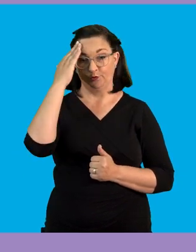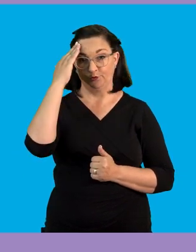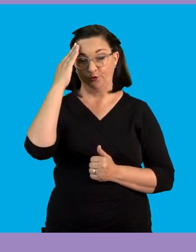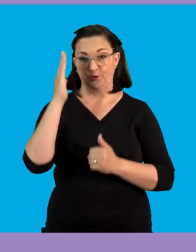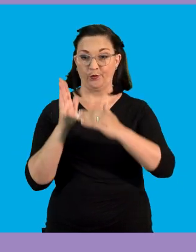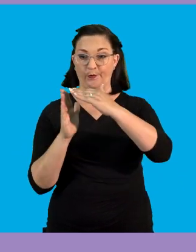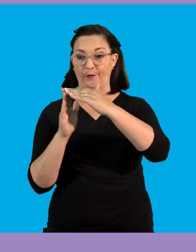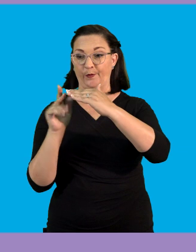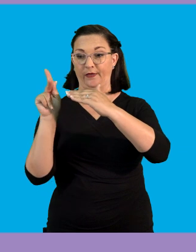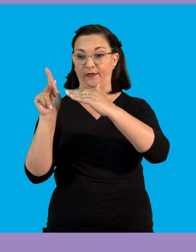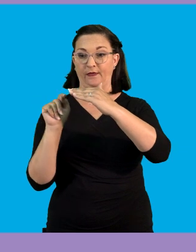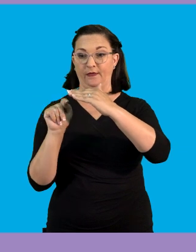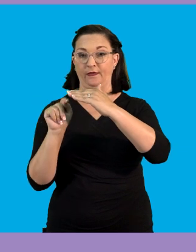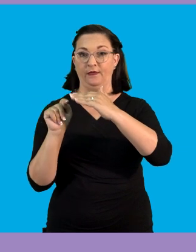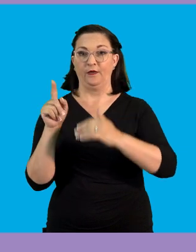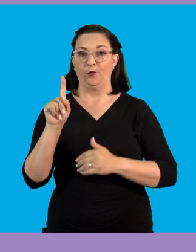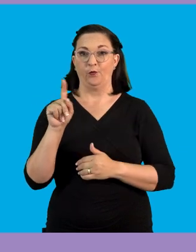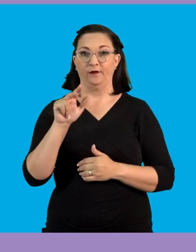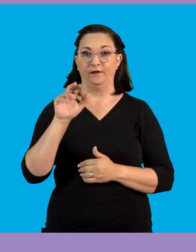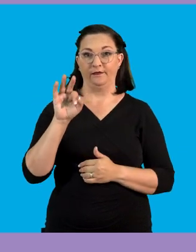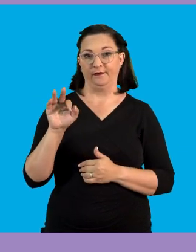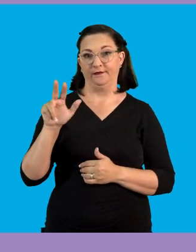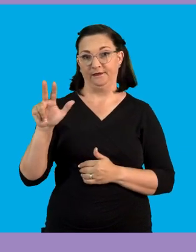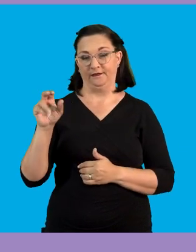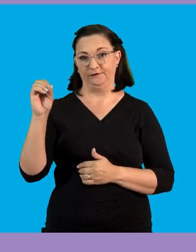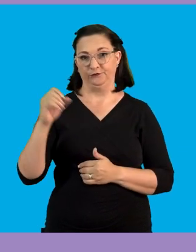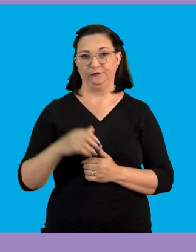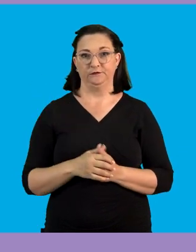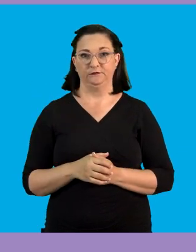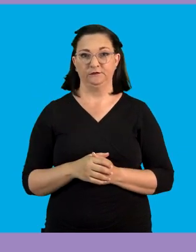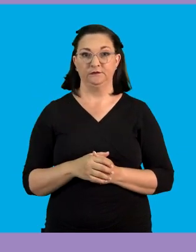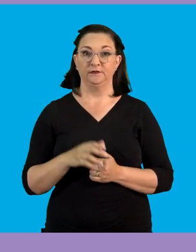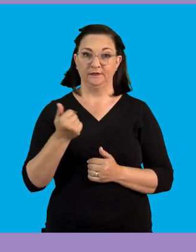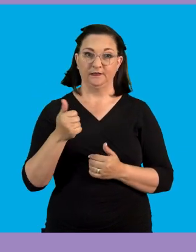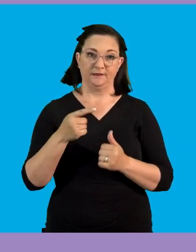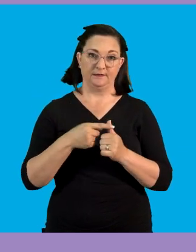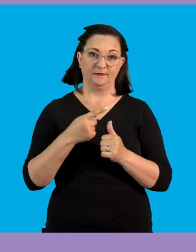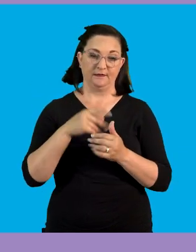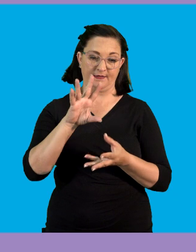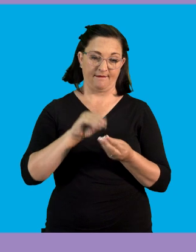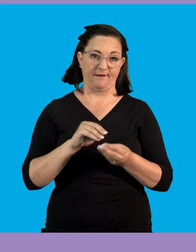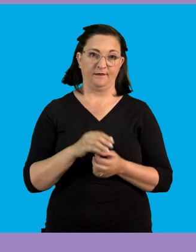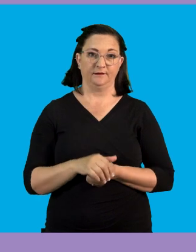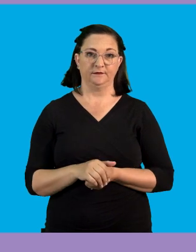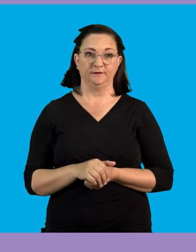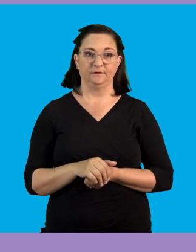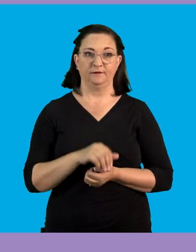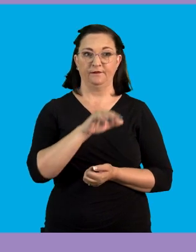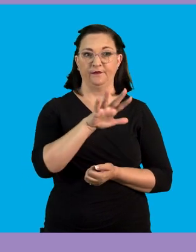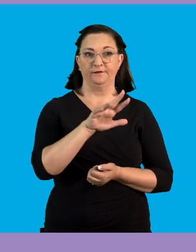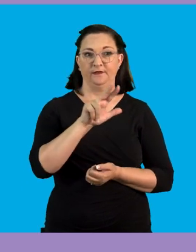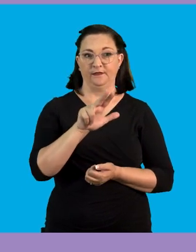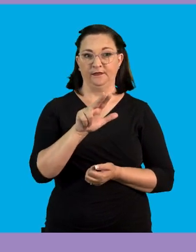angle K obviously would then give us 38 degrees. Let's add up the angles.